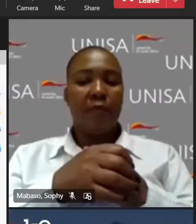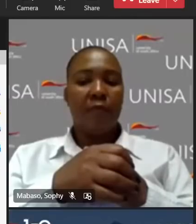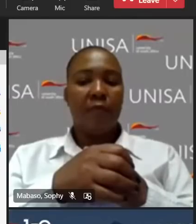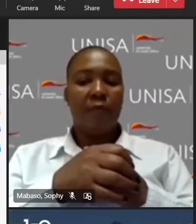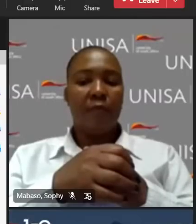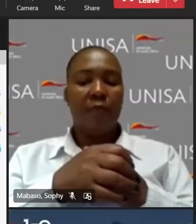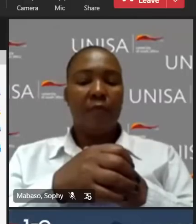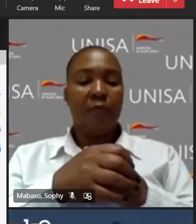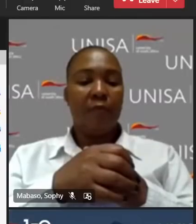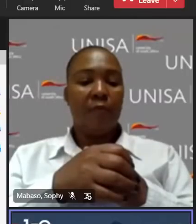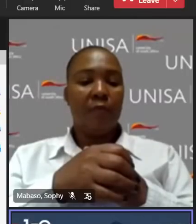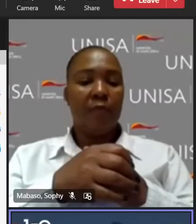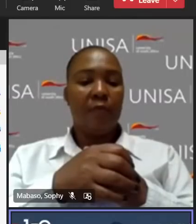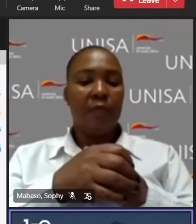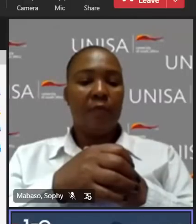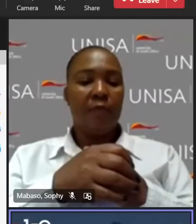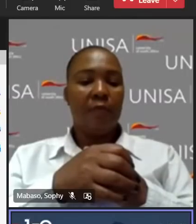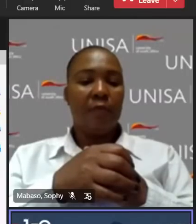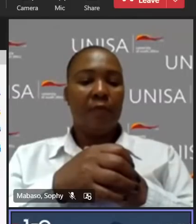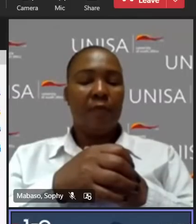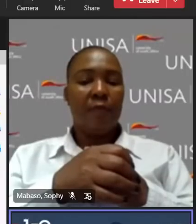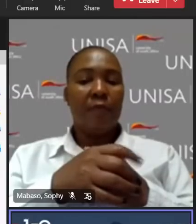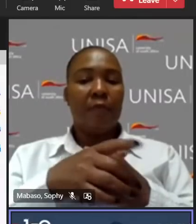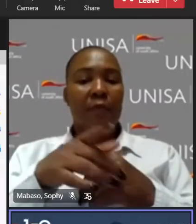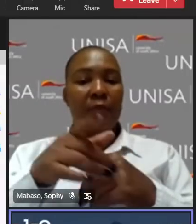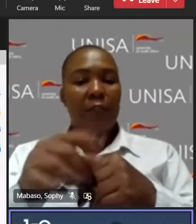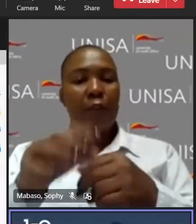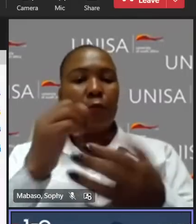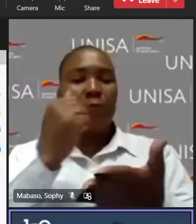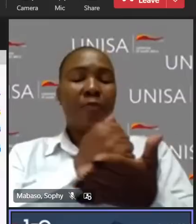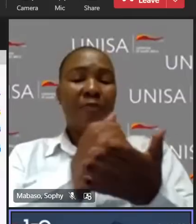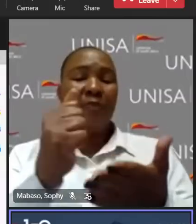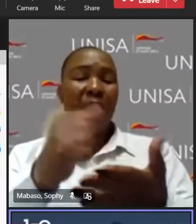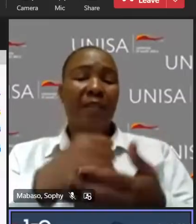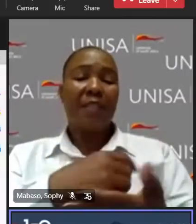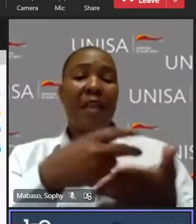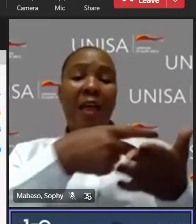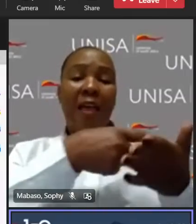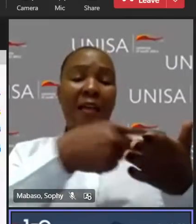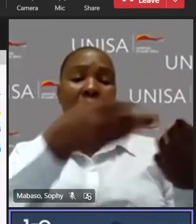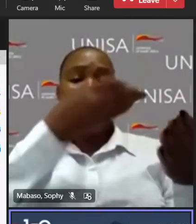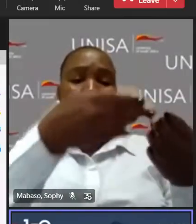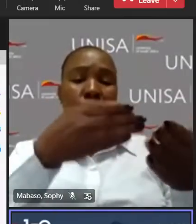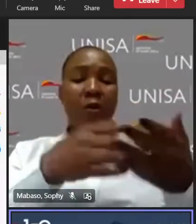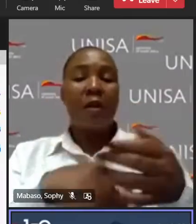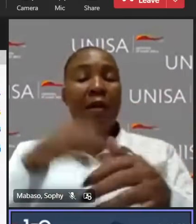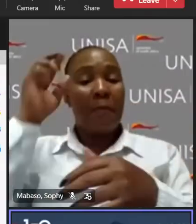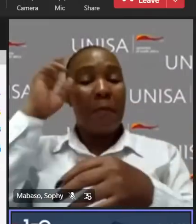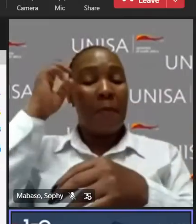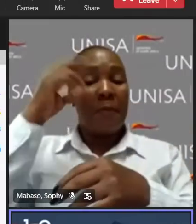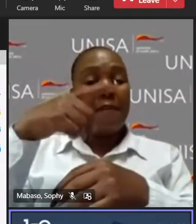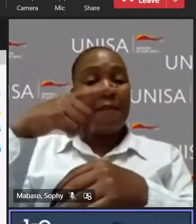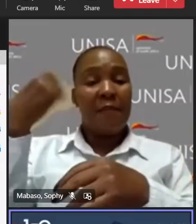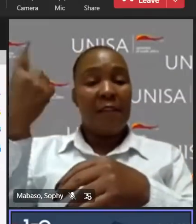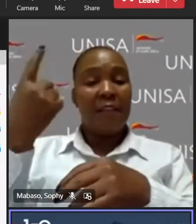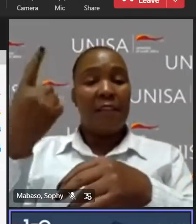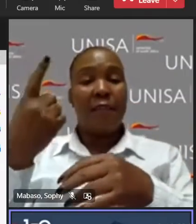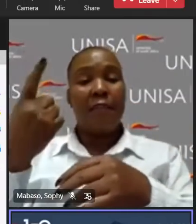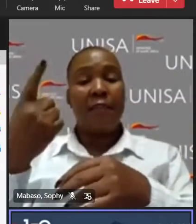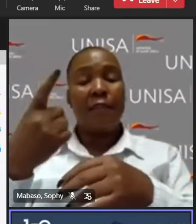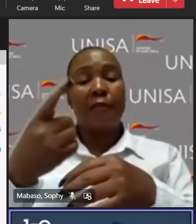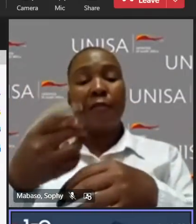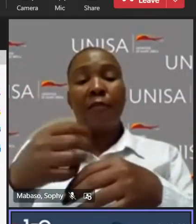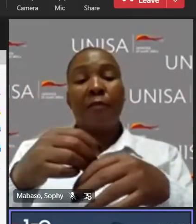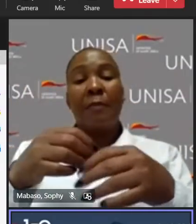tells you in red the courier address is compulsory because remember your first issue of study material is always free of